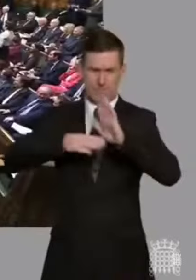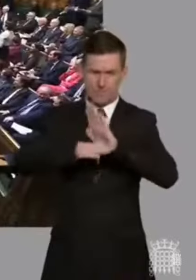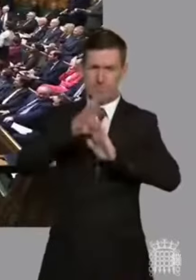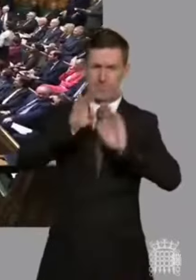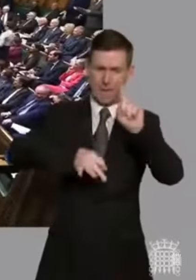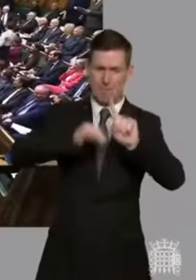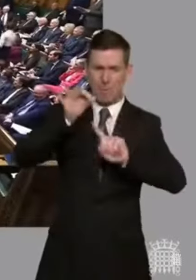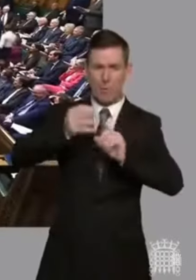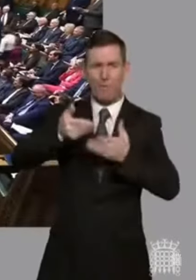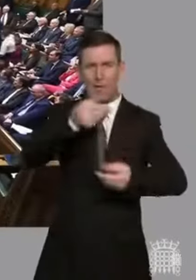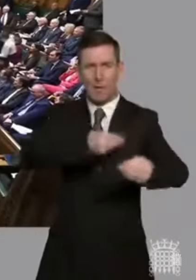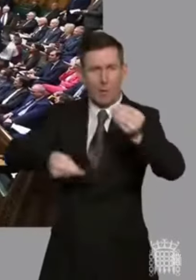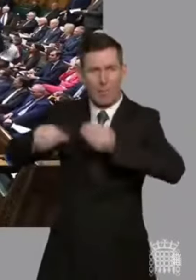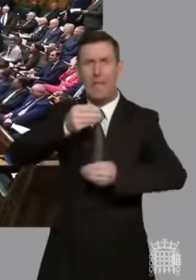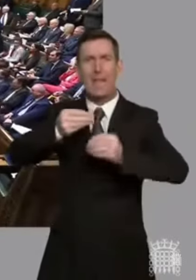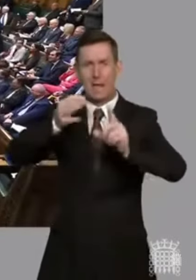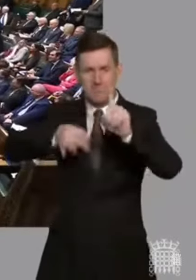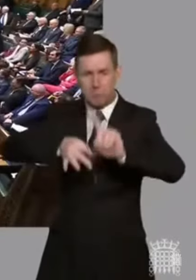Mr. Speaker,